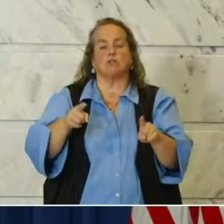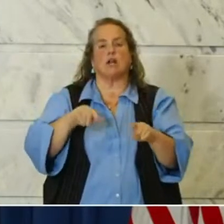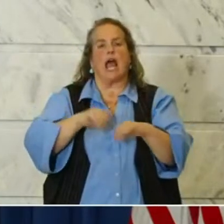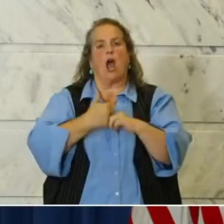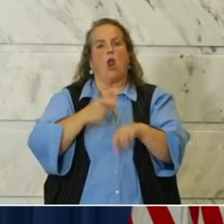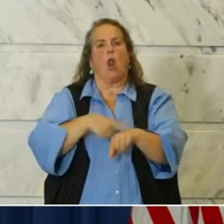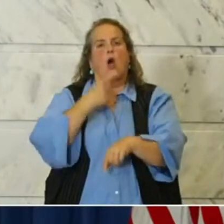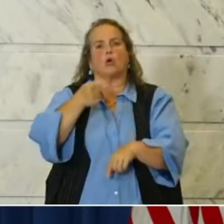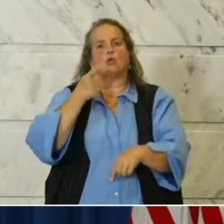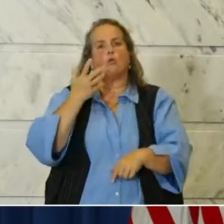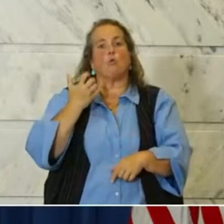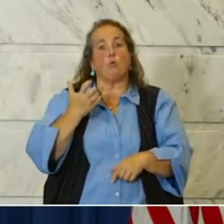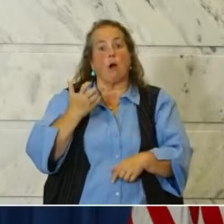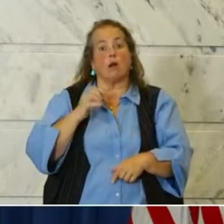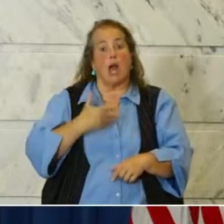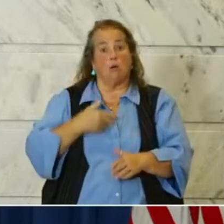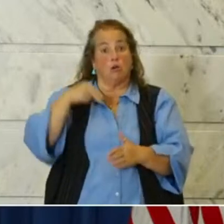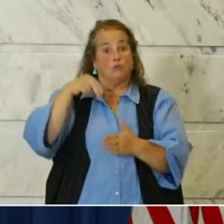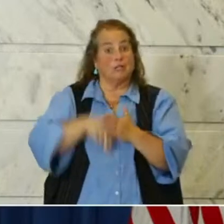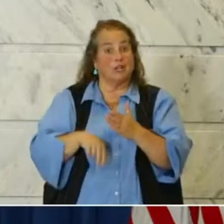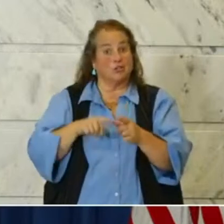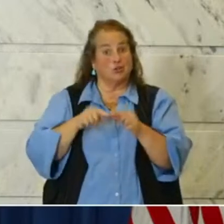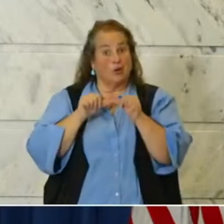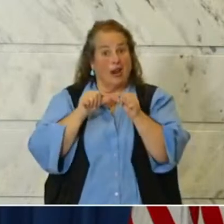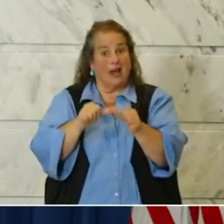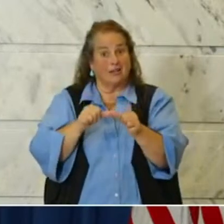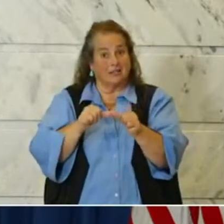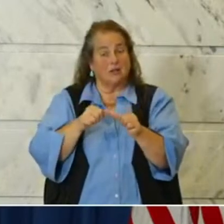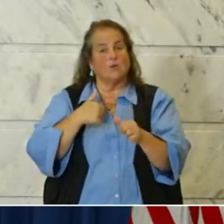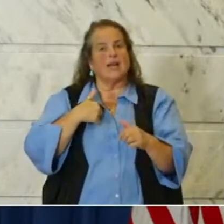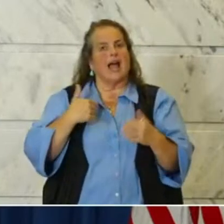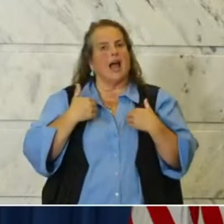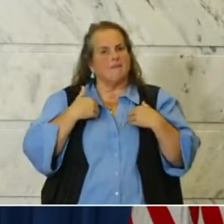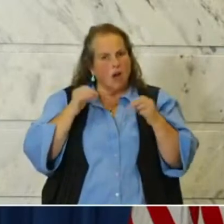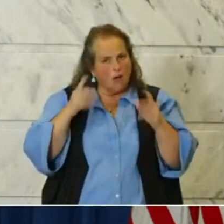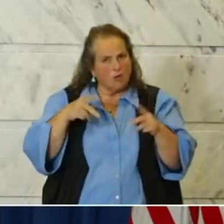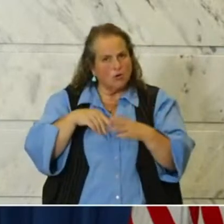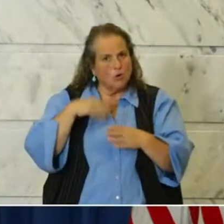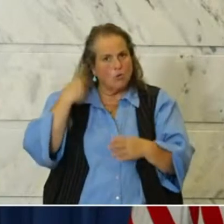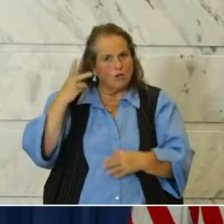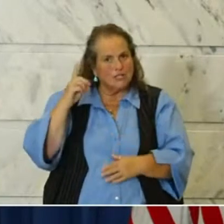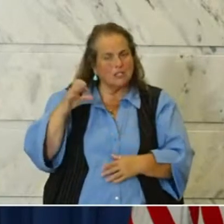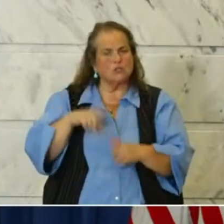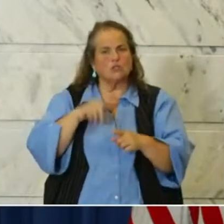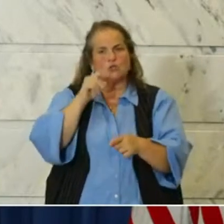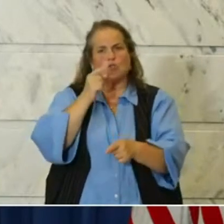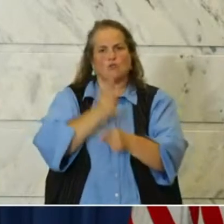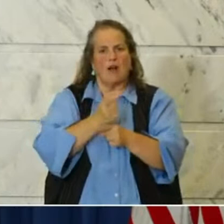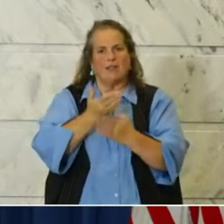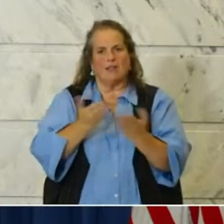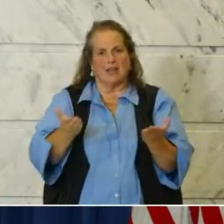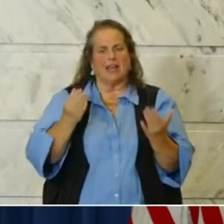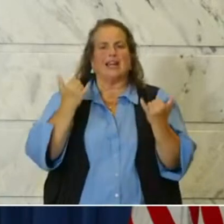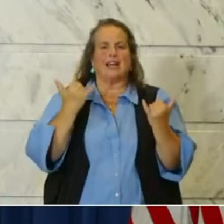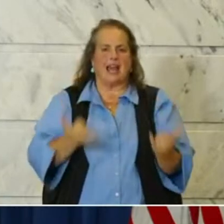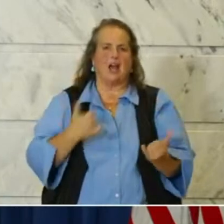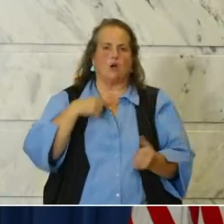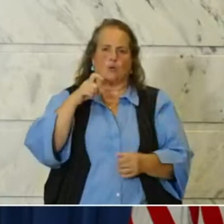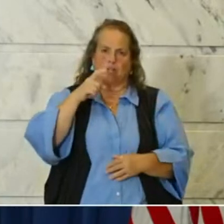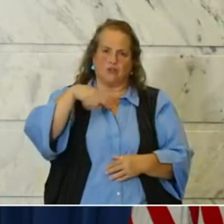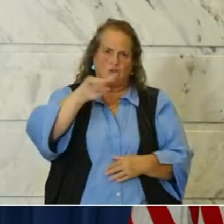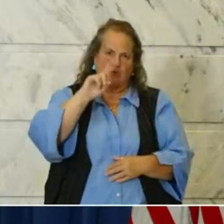this recession to last. We've got an opportunity in D.C. to do the right thing, and now we just need them to do